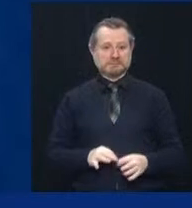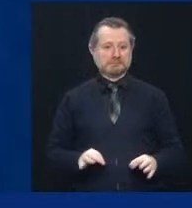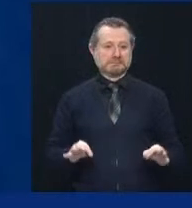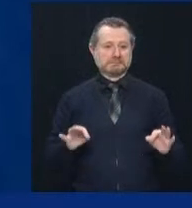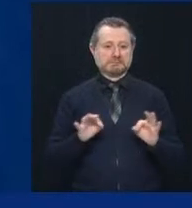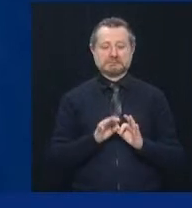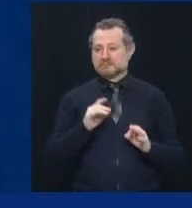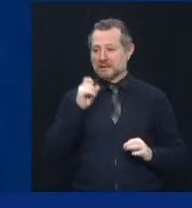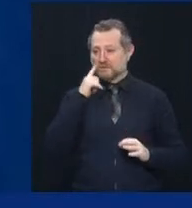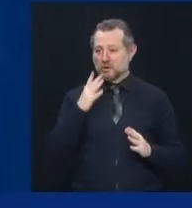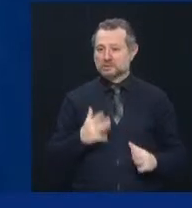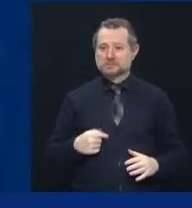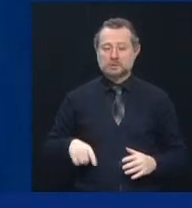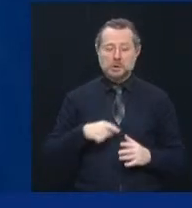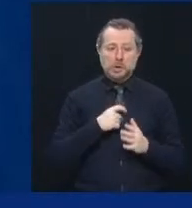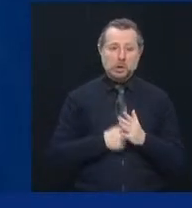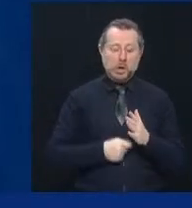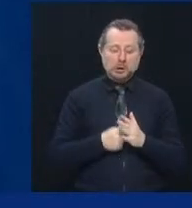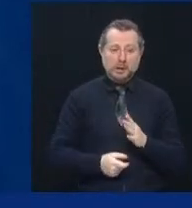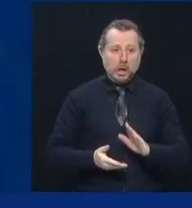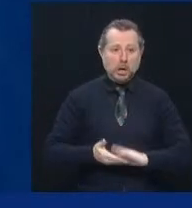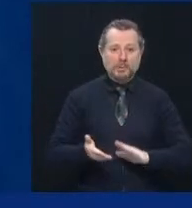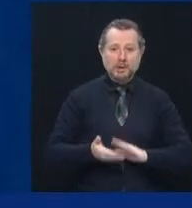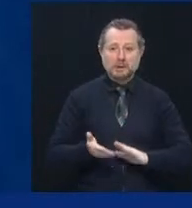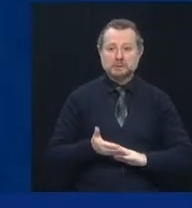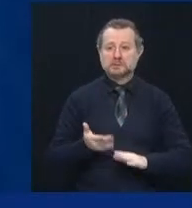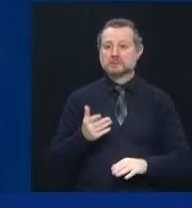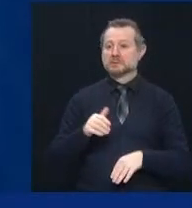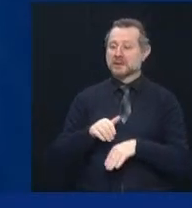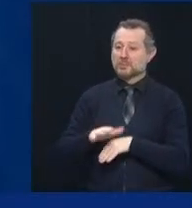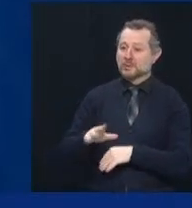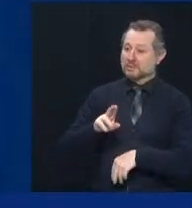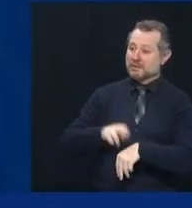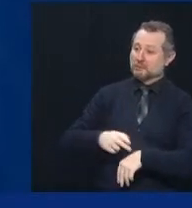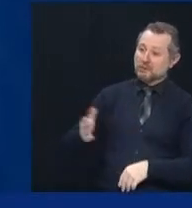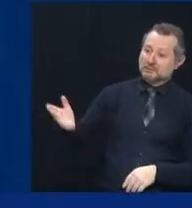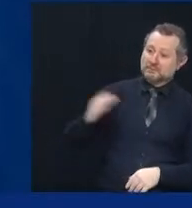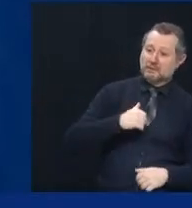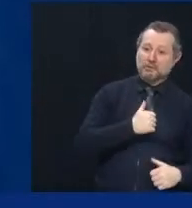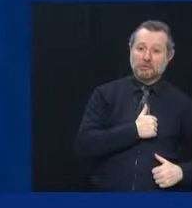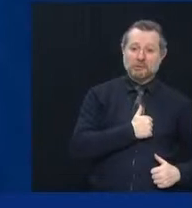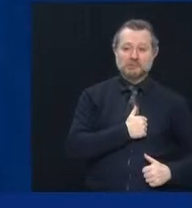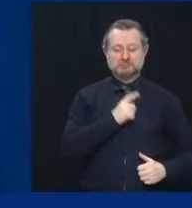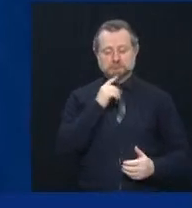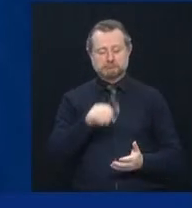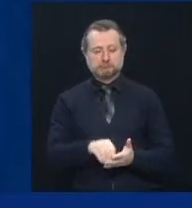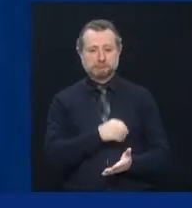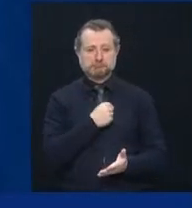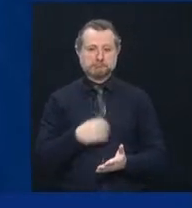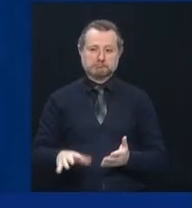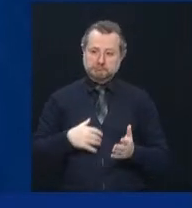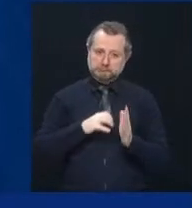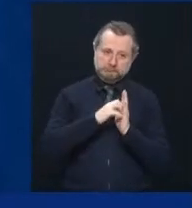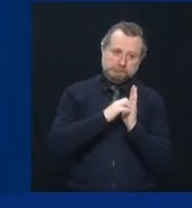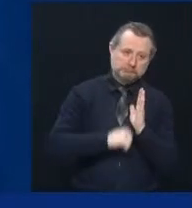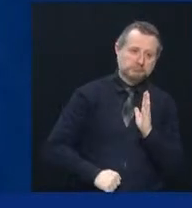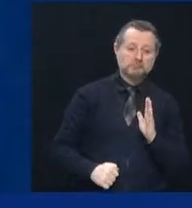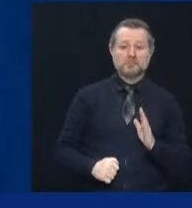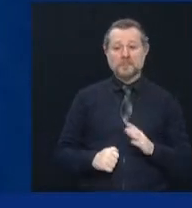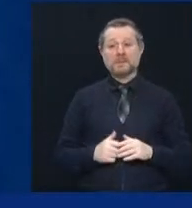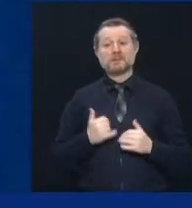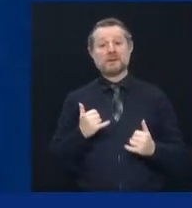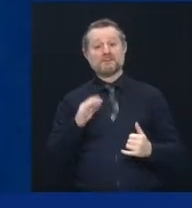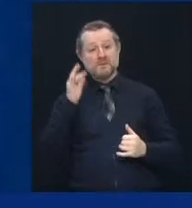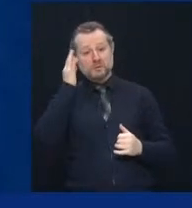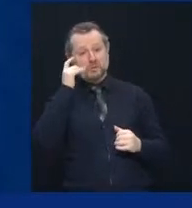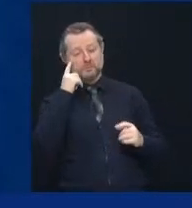the cost of operations. Deploying the National Guard can be expensive. So now we have more liberty to use the National Guard.